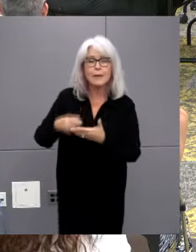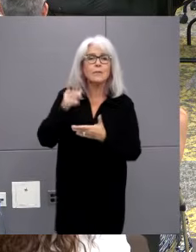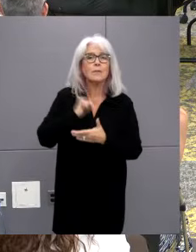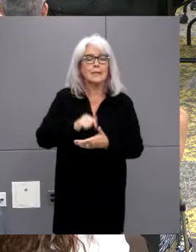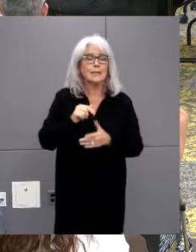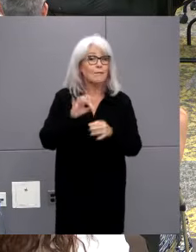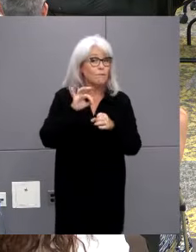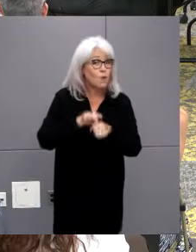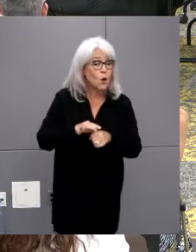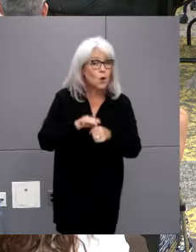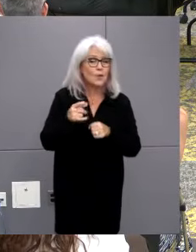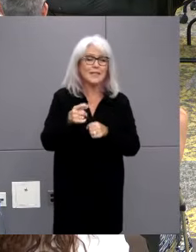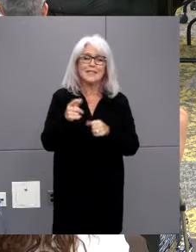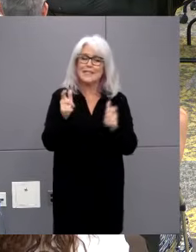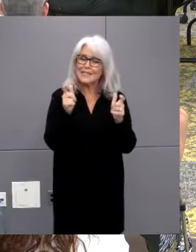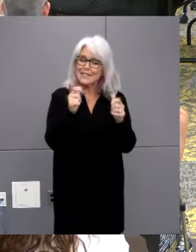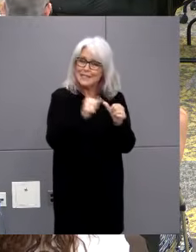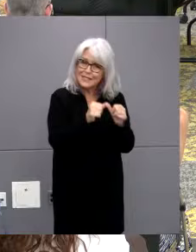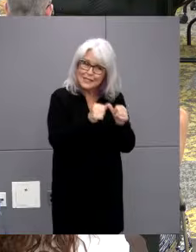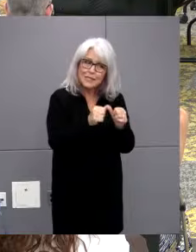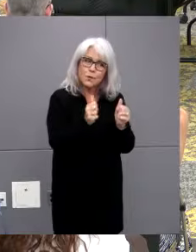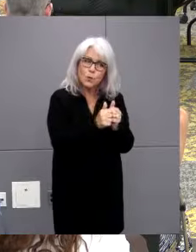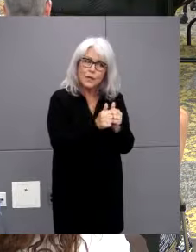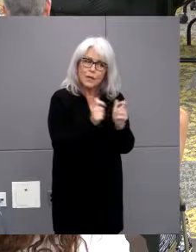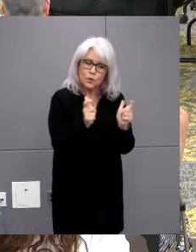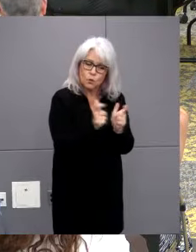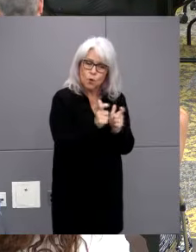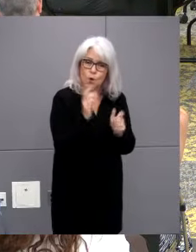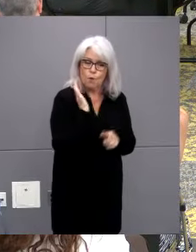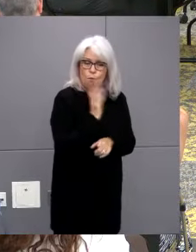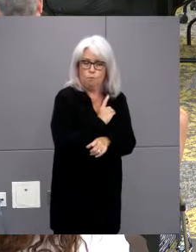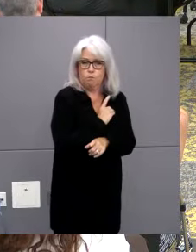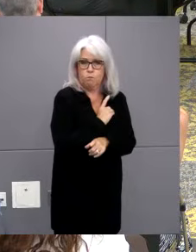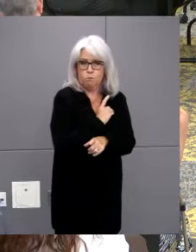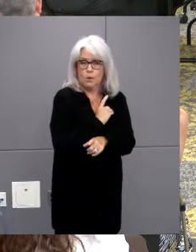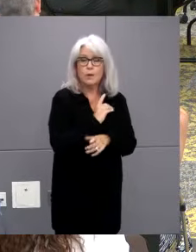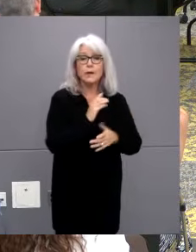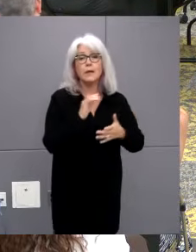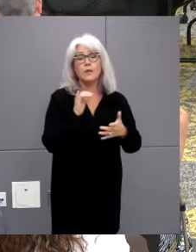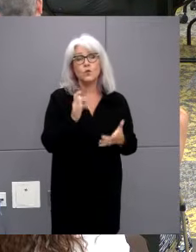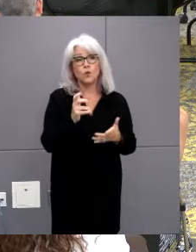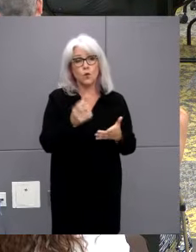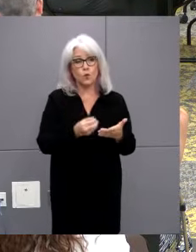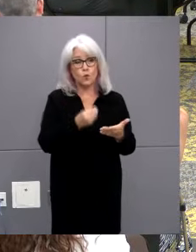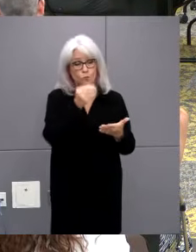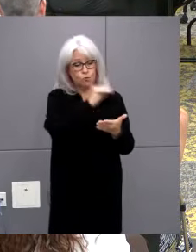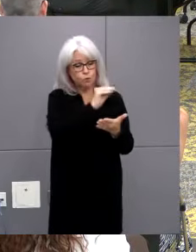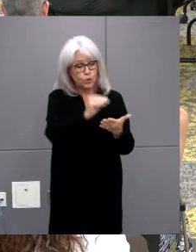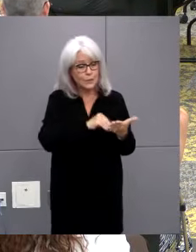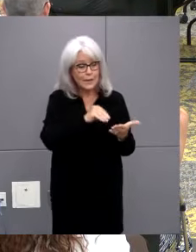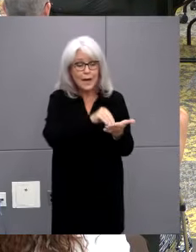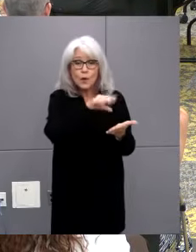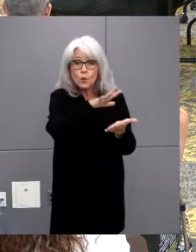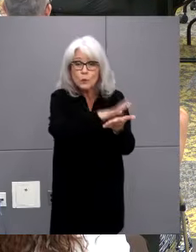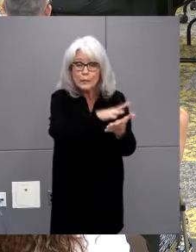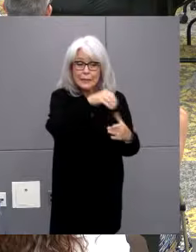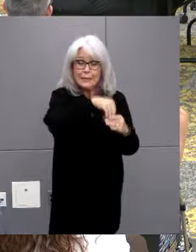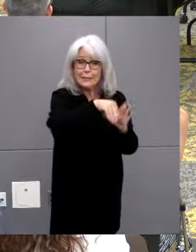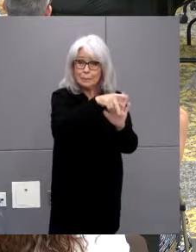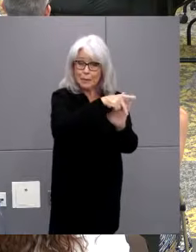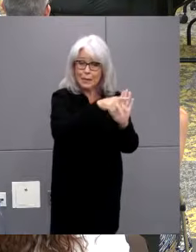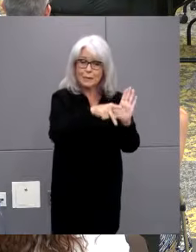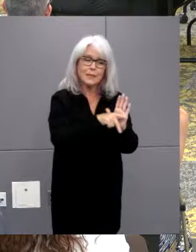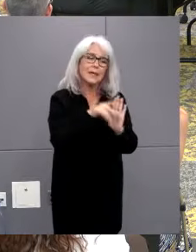small boards. So that is why, to put it expressly in your policy, that's the